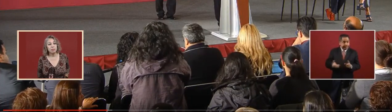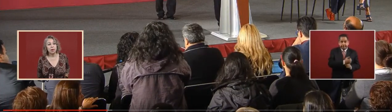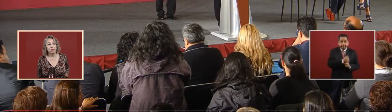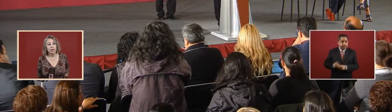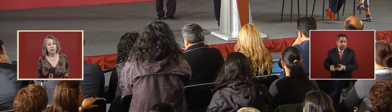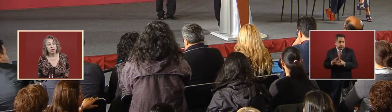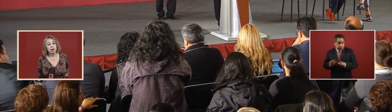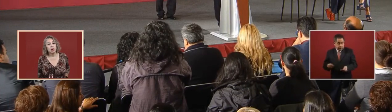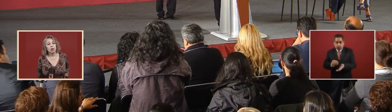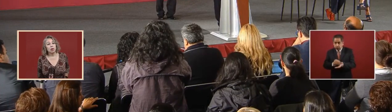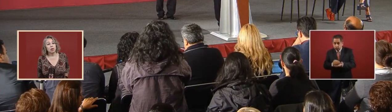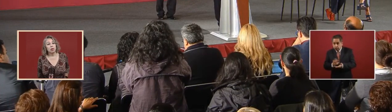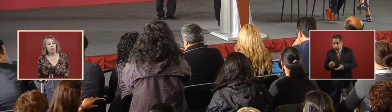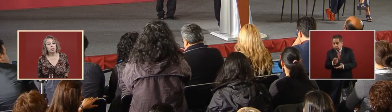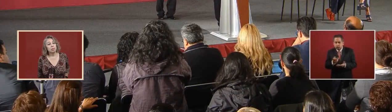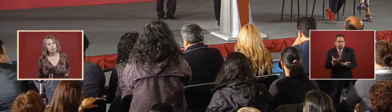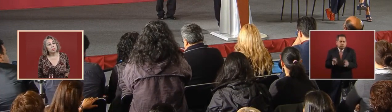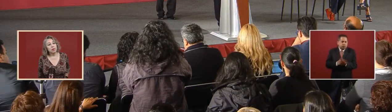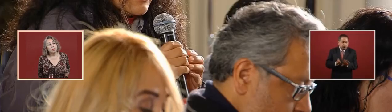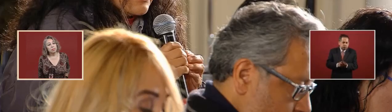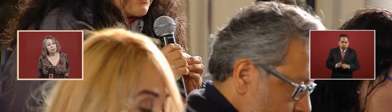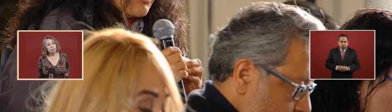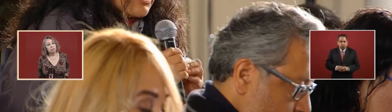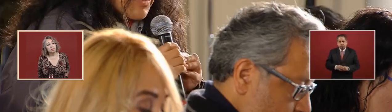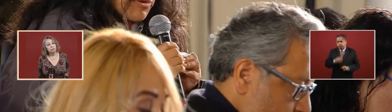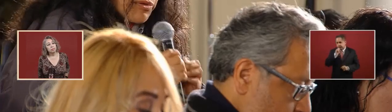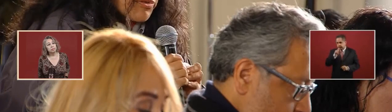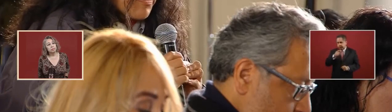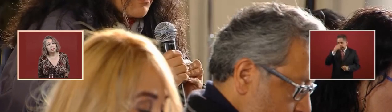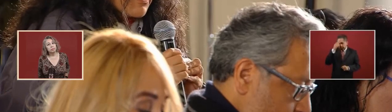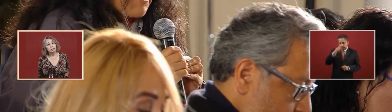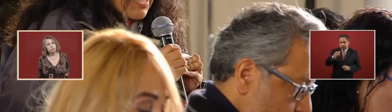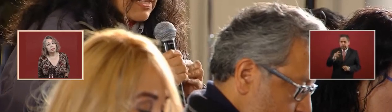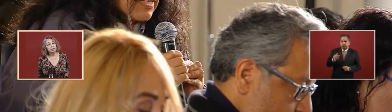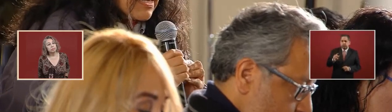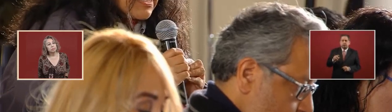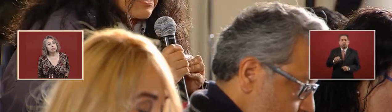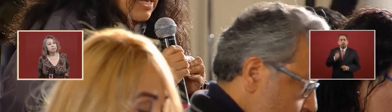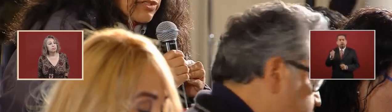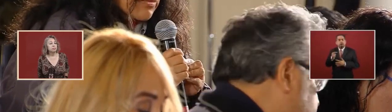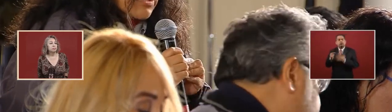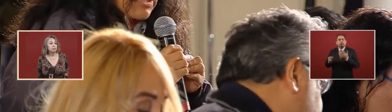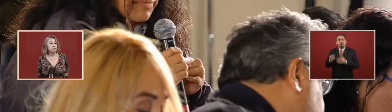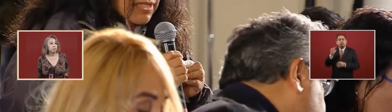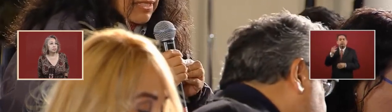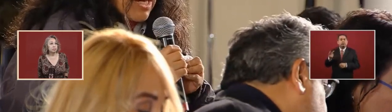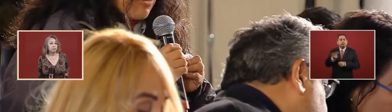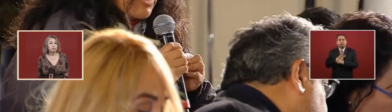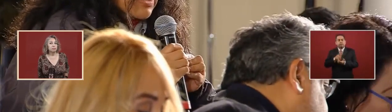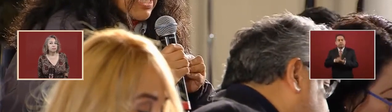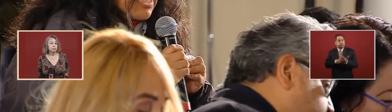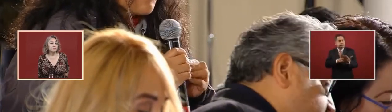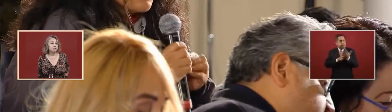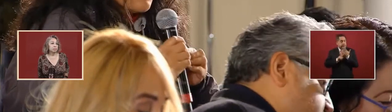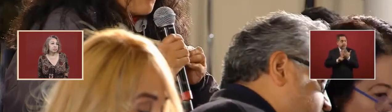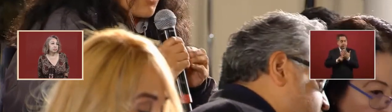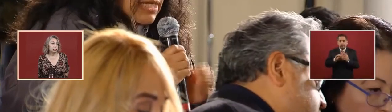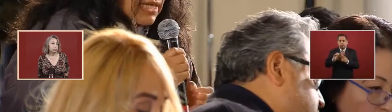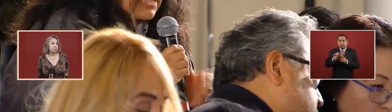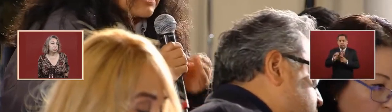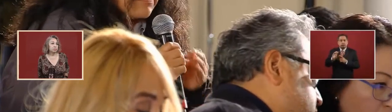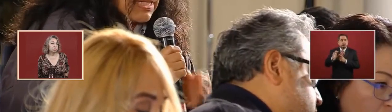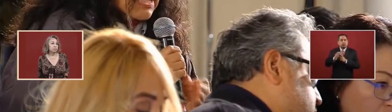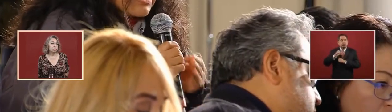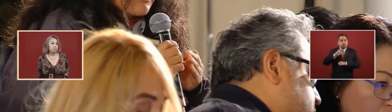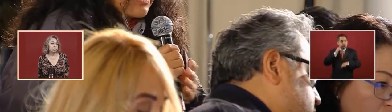Mexican Republic. Posicionamiento al respecto y también sé que esto es de perogrullo, pero a partir del diagnóstico que nos ha presentado la comisionada, ¿por